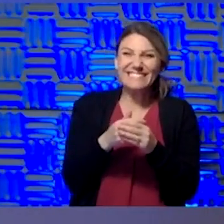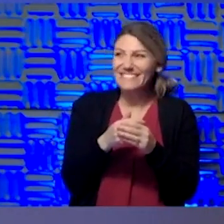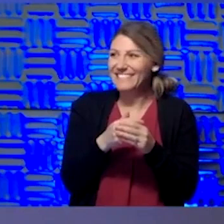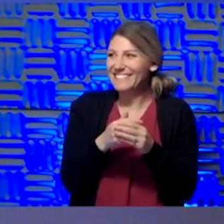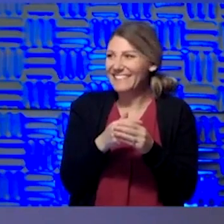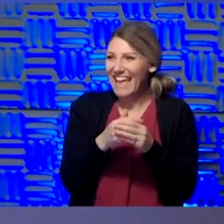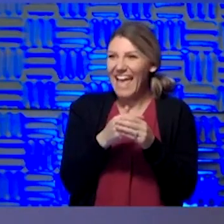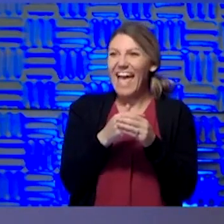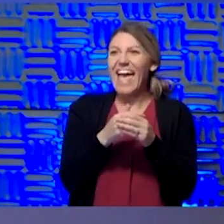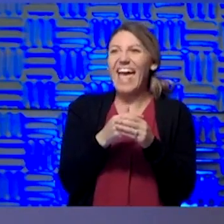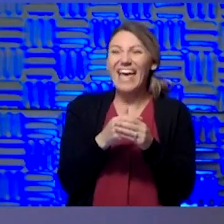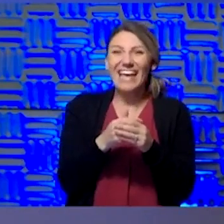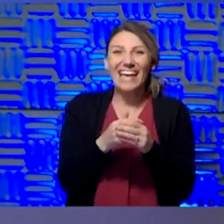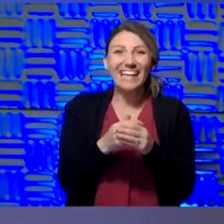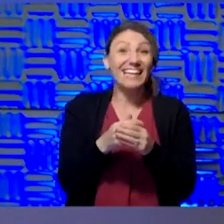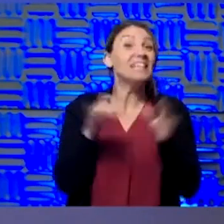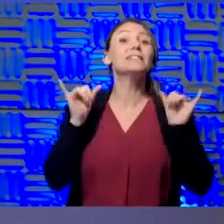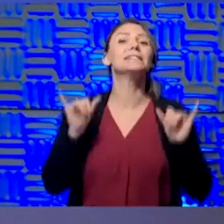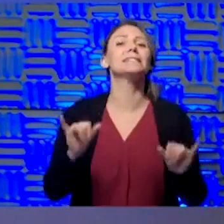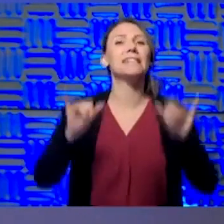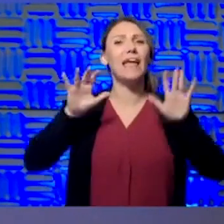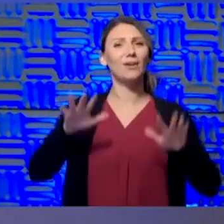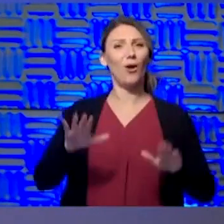stay calm. Sorry, stay calm.